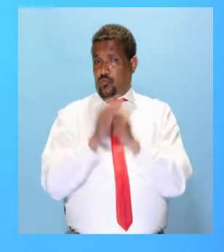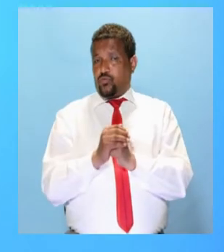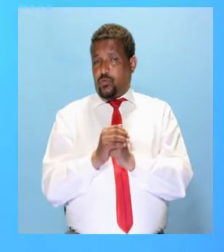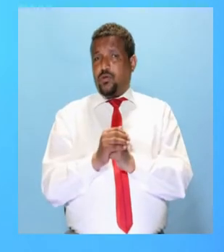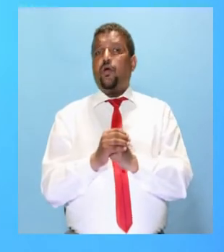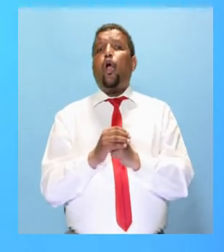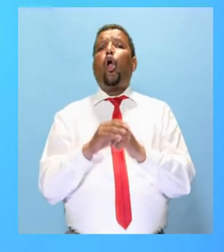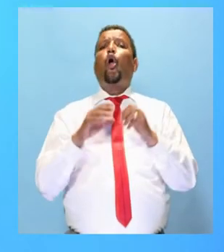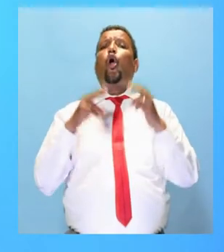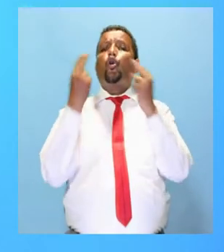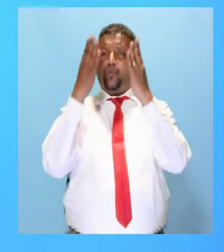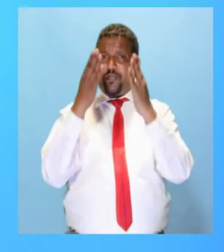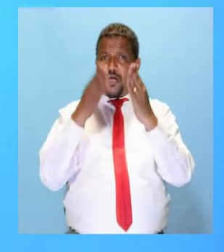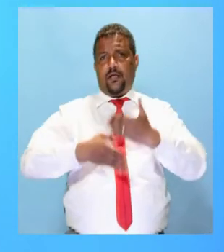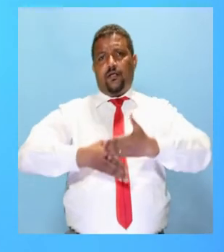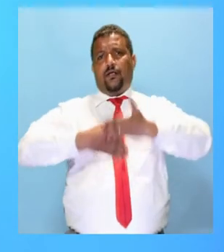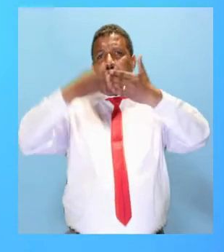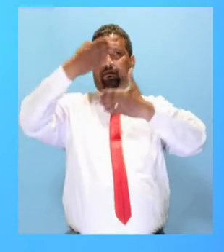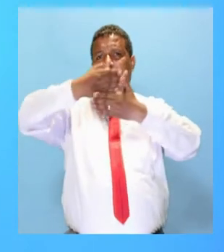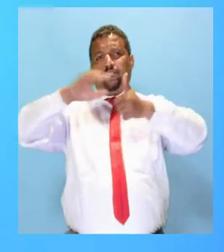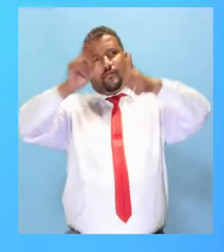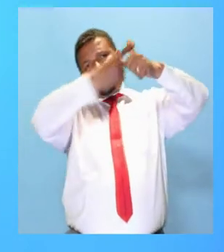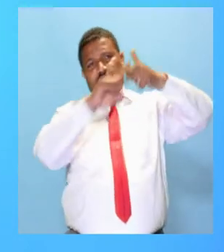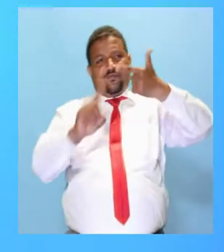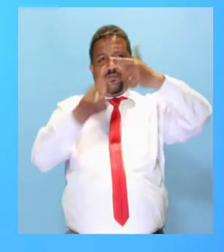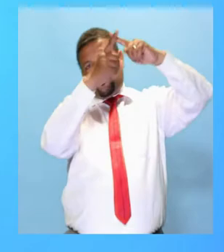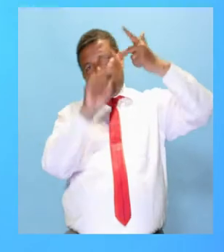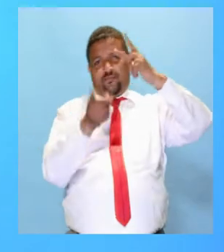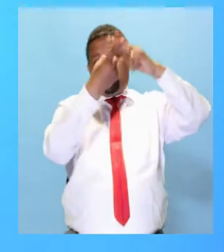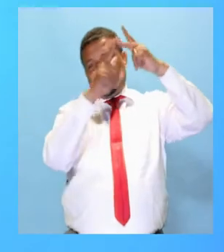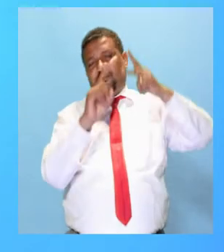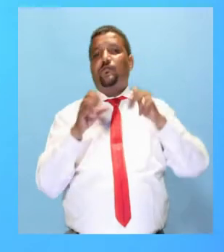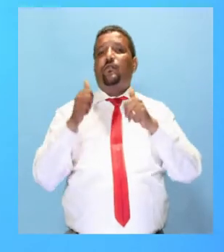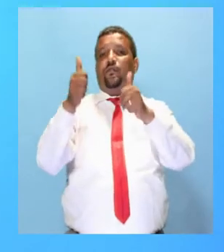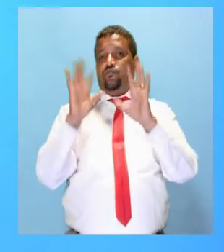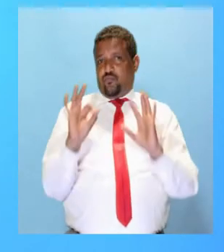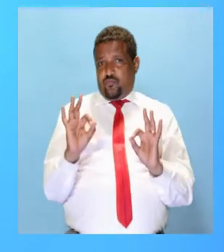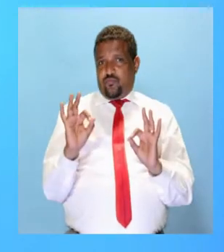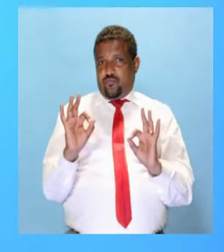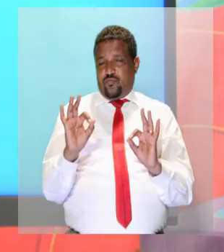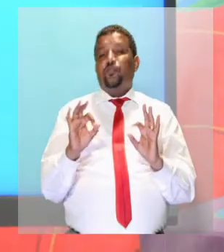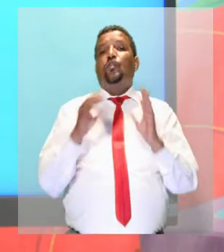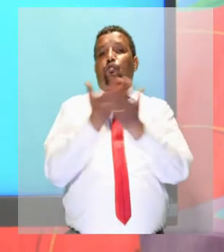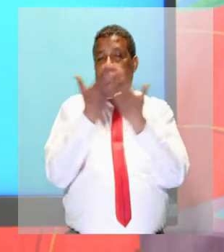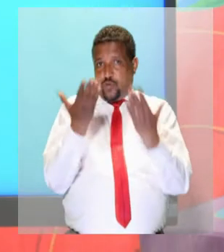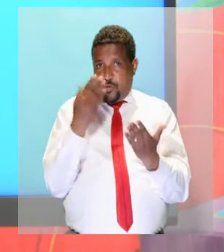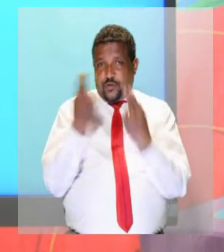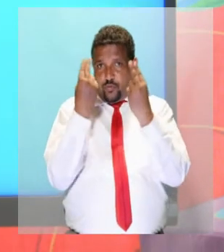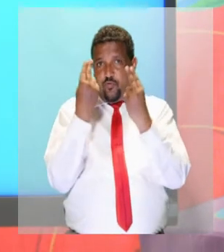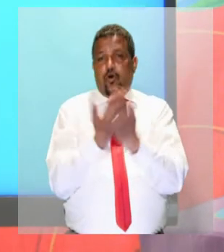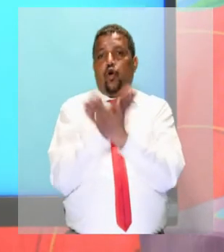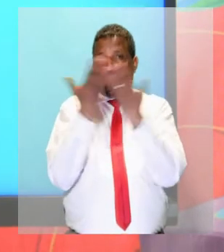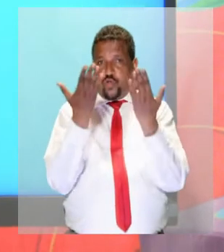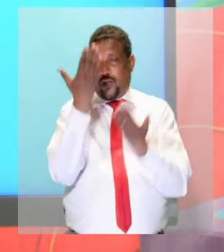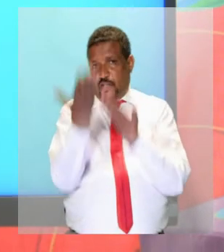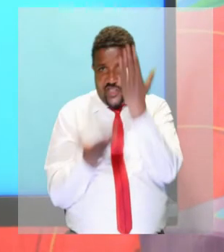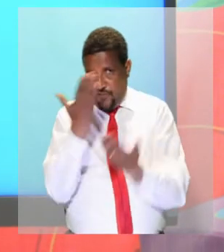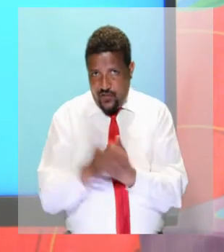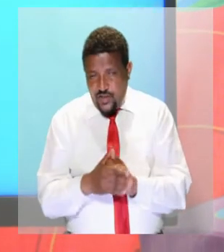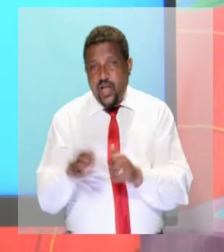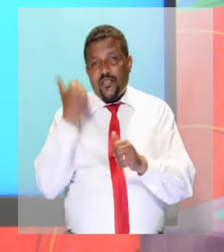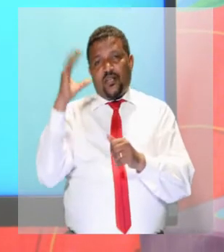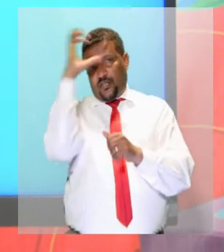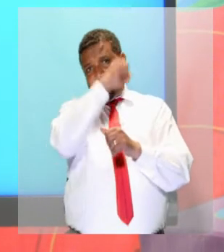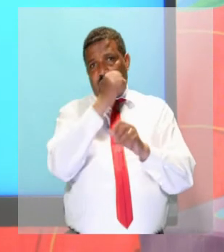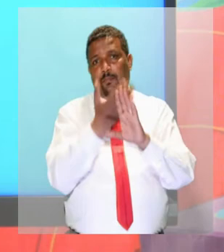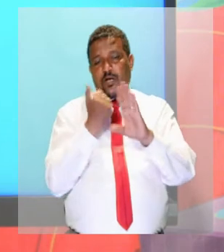can rank or order the satisfaction that he derives from consumption of goods and services. The other assumption or precondition